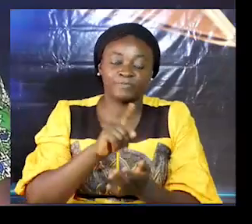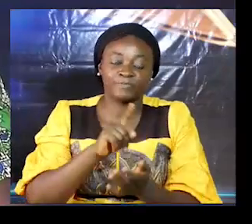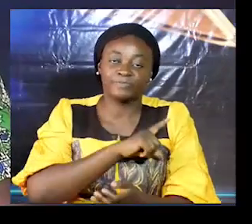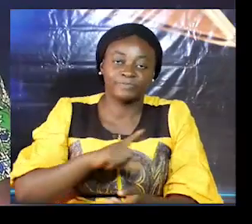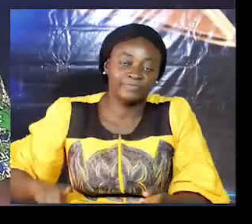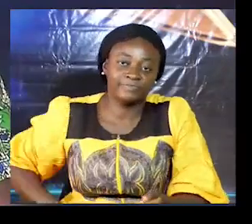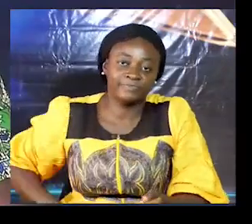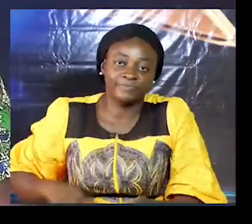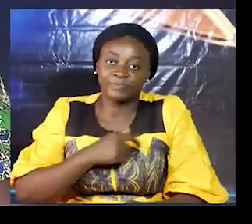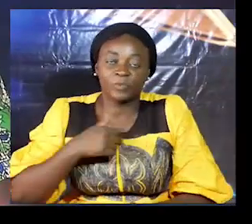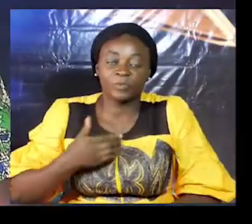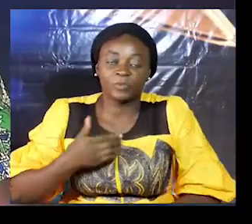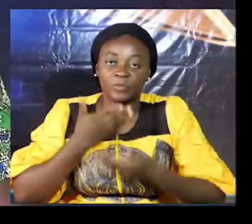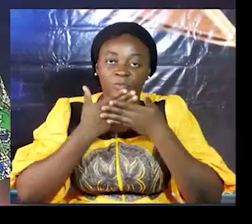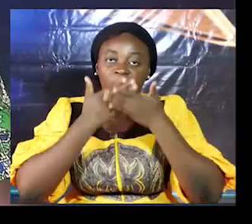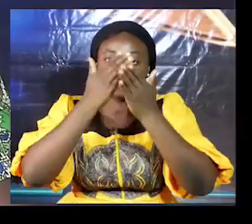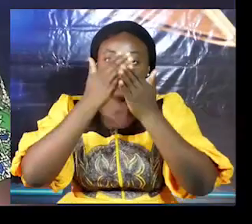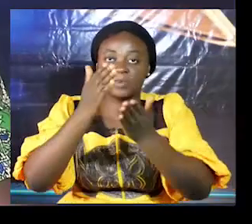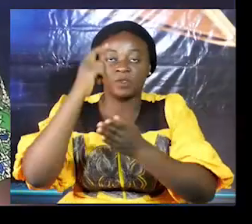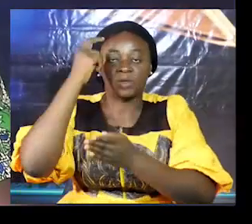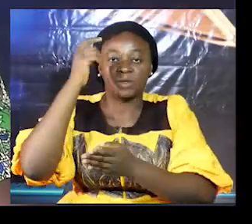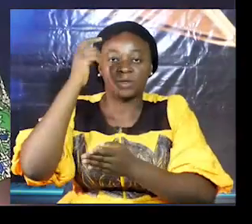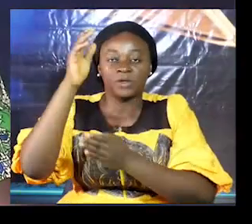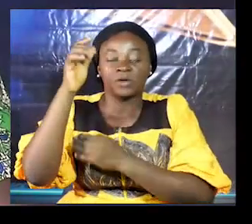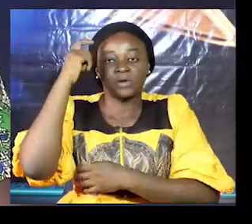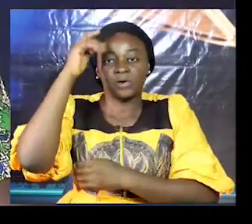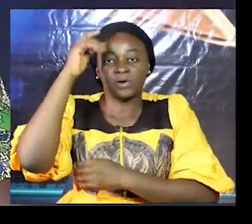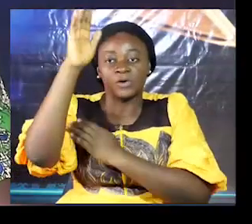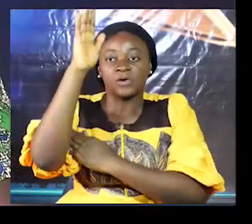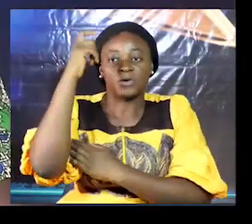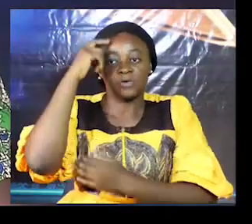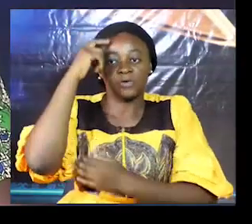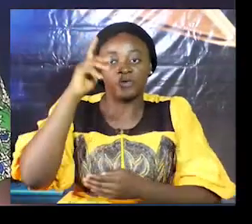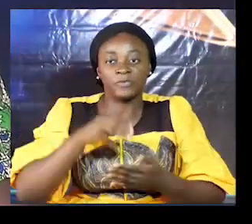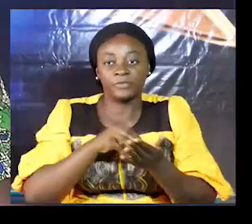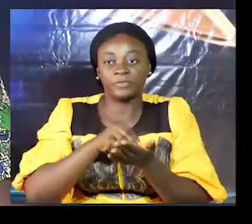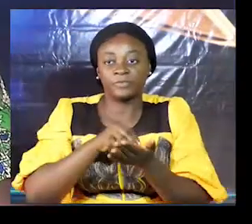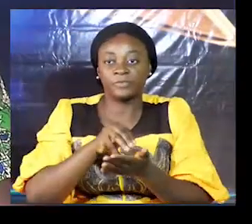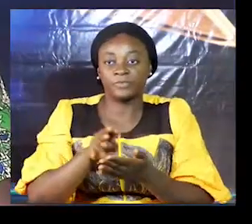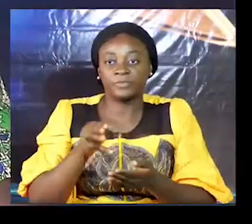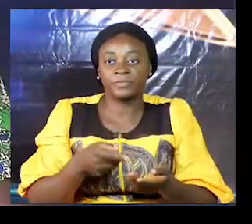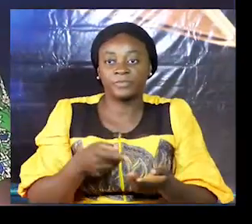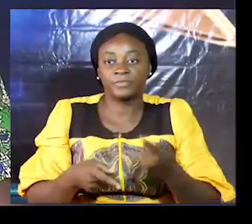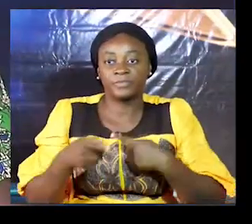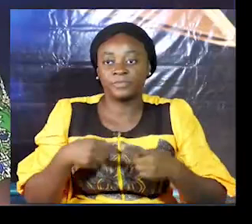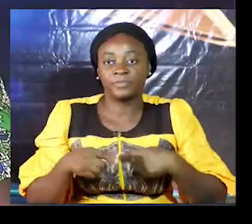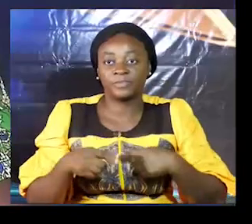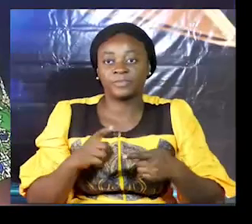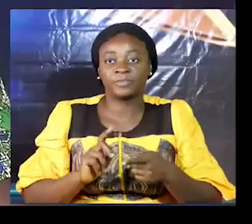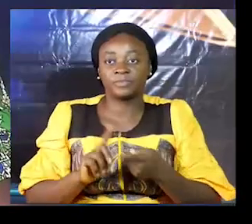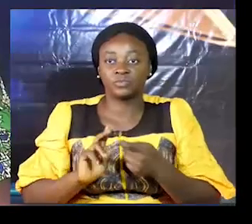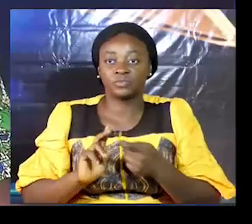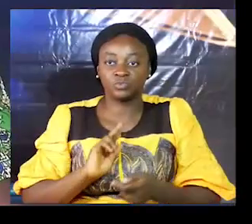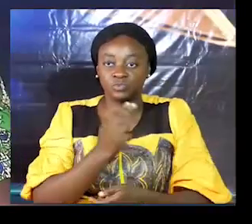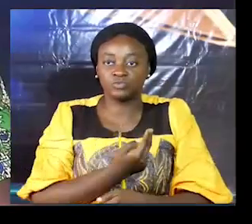We want to thank God for the message that has come to us this moment. As we continue on what will